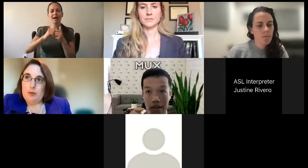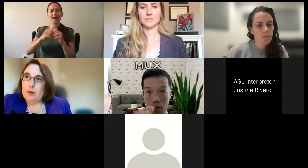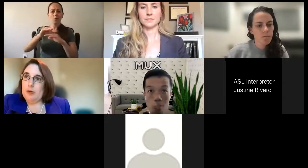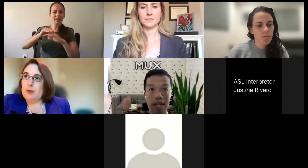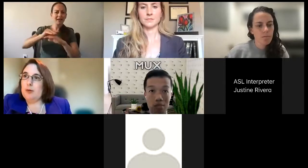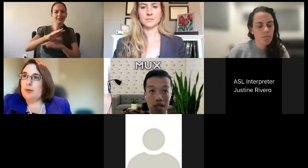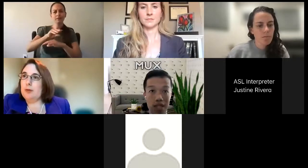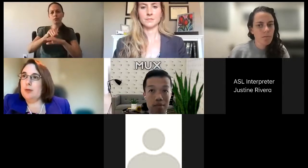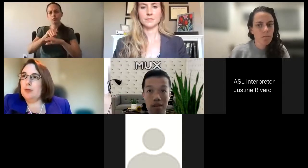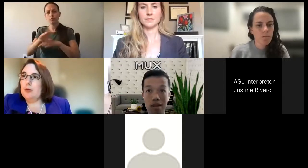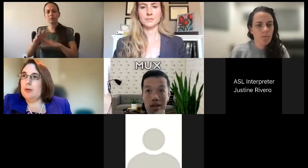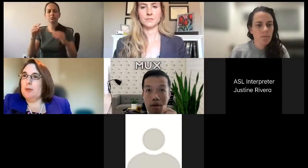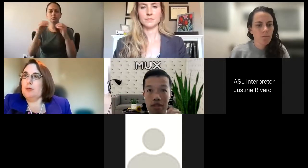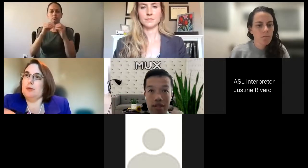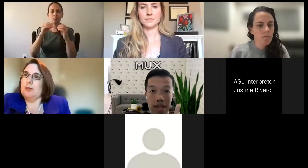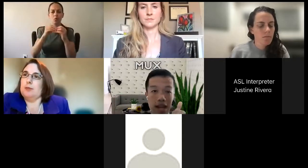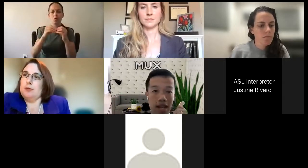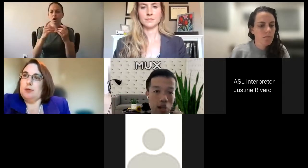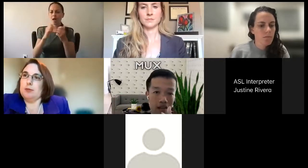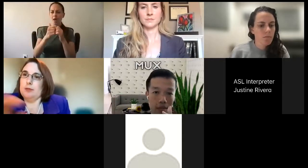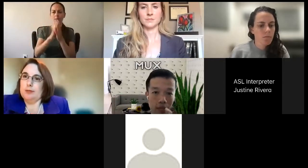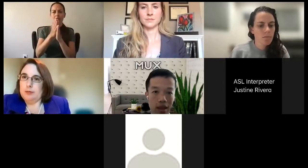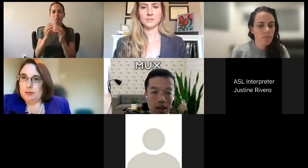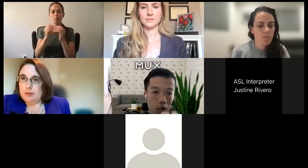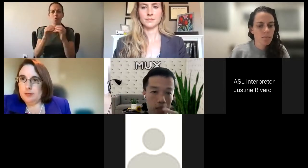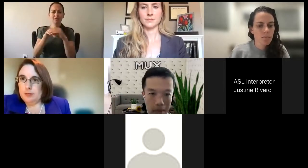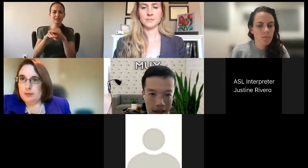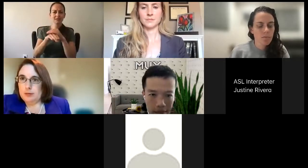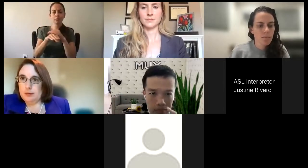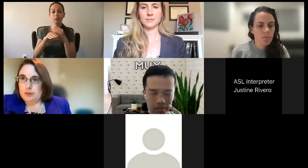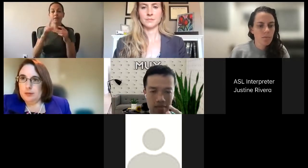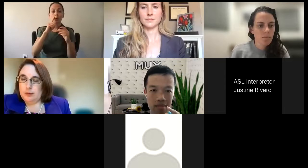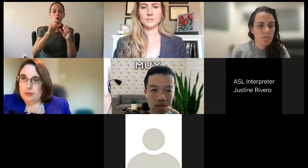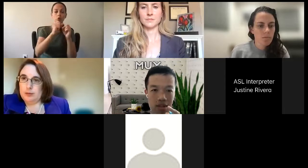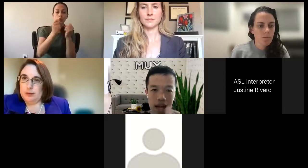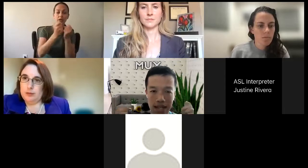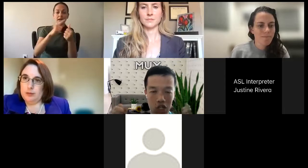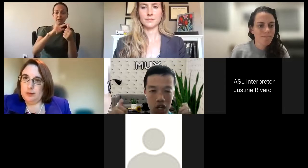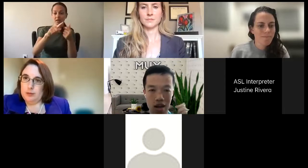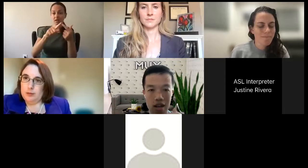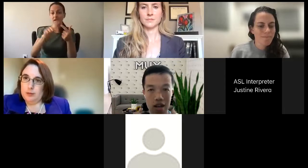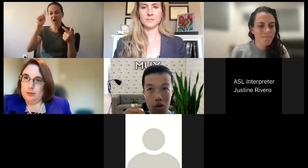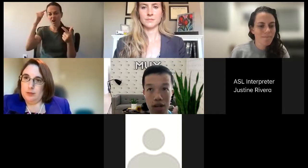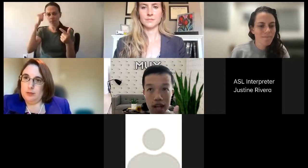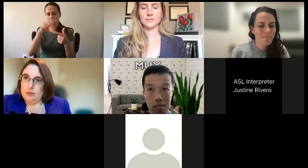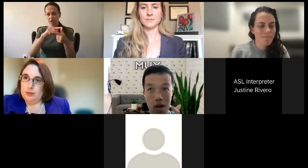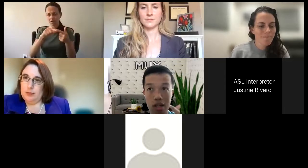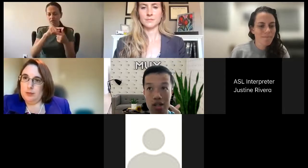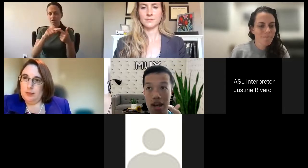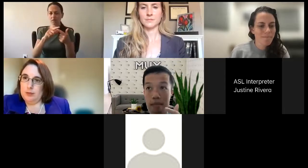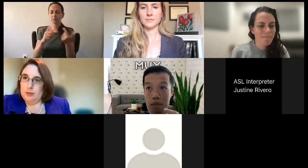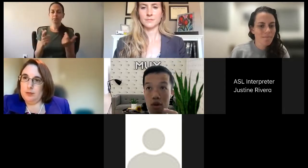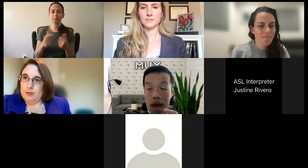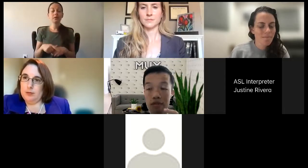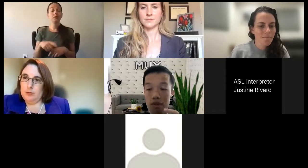of what makes it more accessible, both society and government. And what do I mean by that? So as I'd shared, in order to get